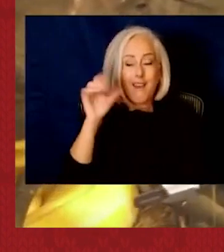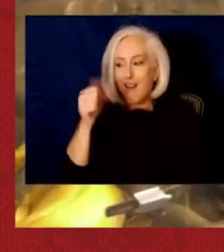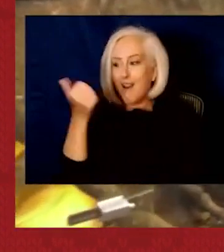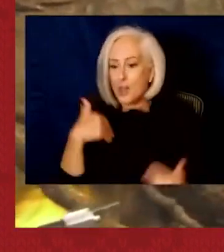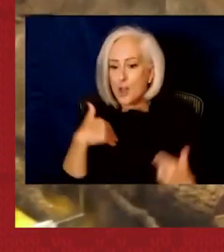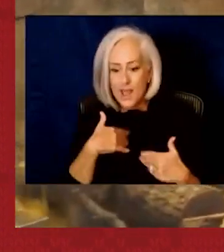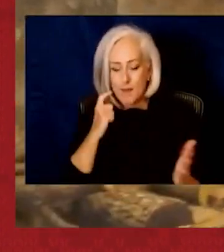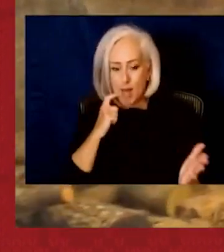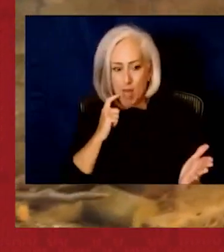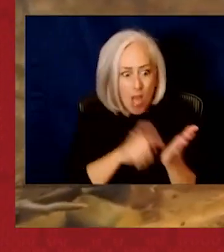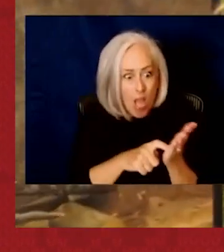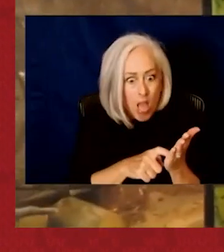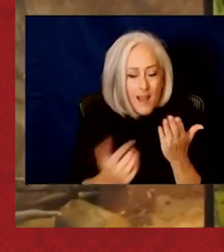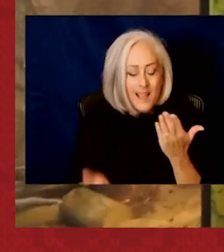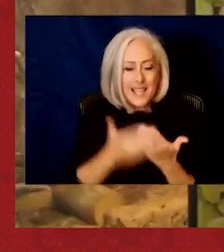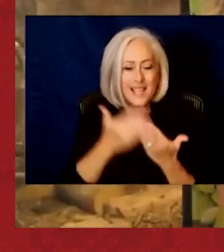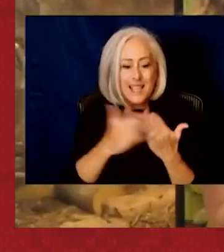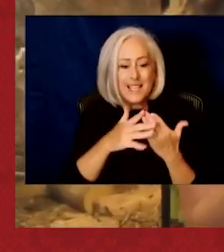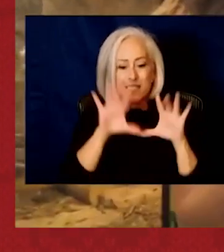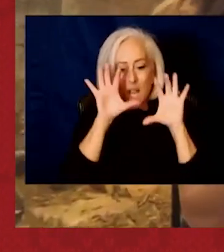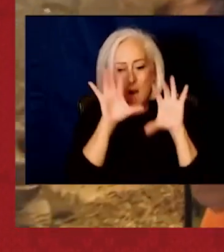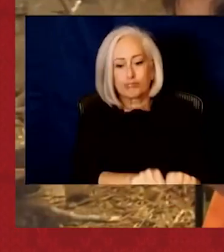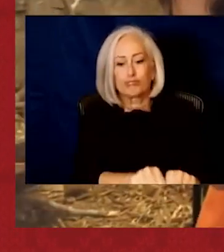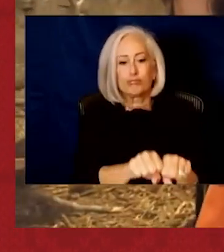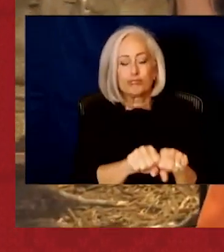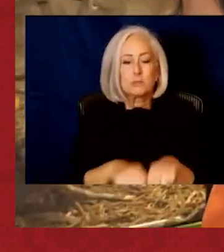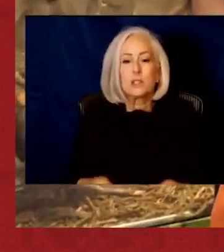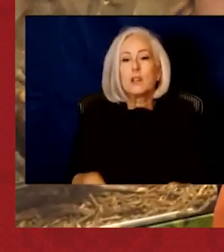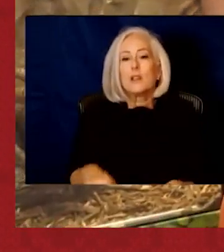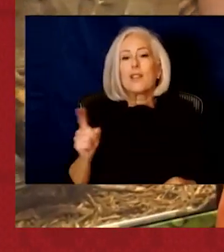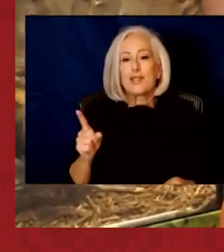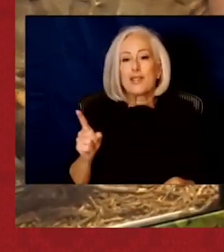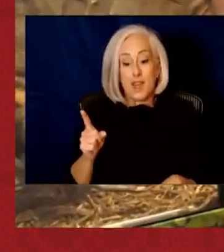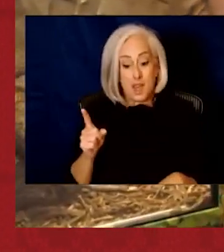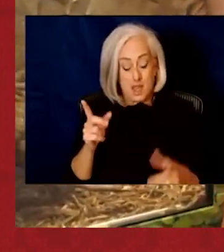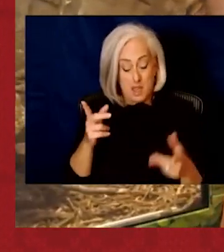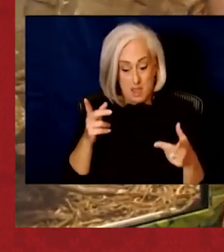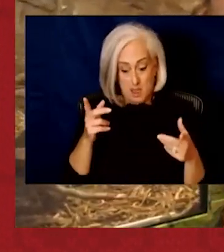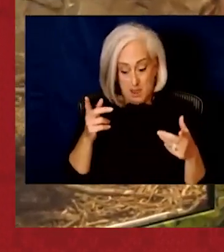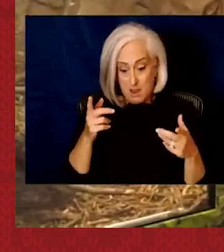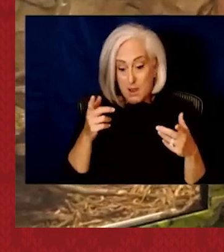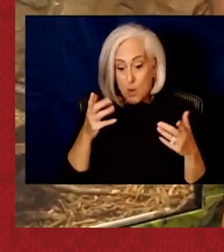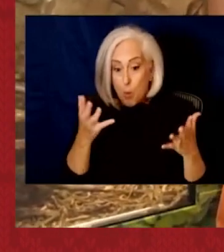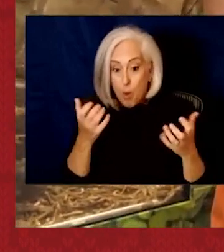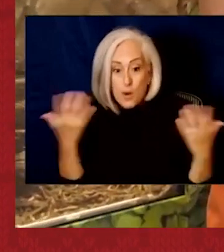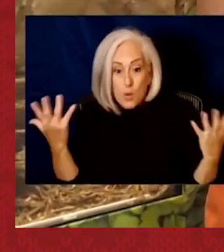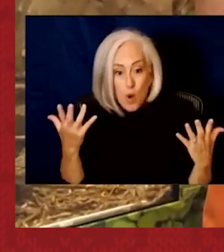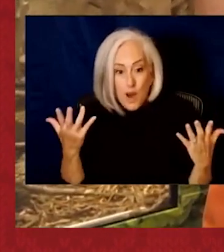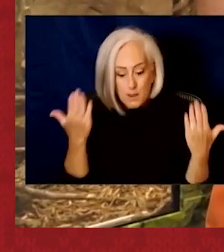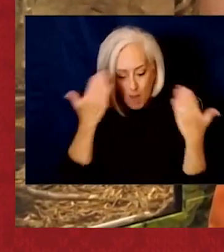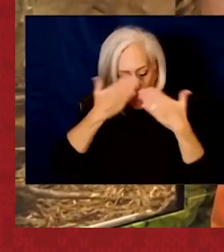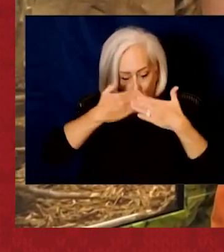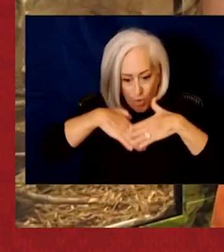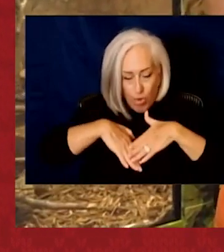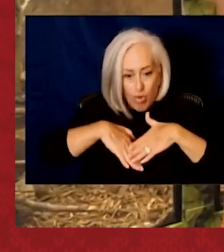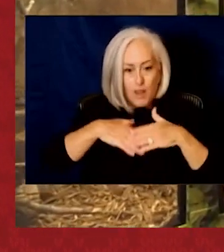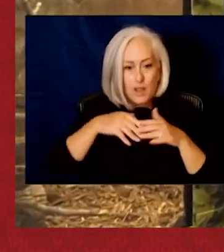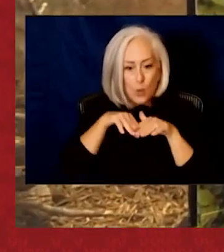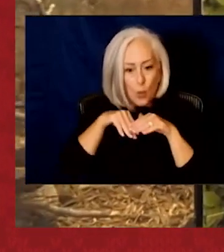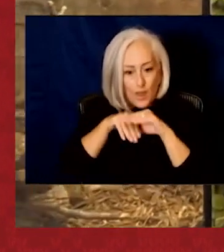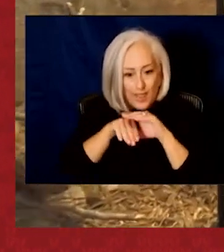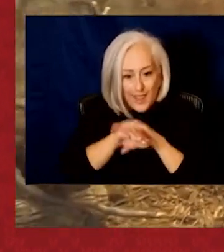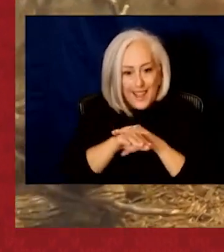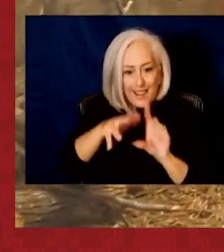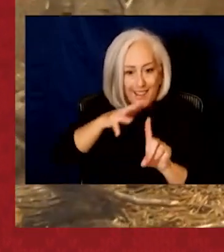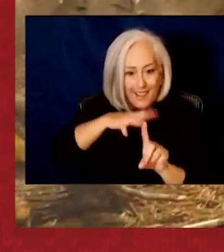camouflage, especially when they're young, to survive, and then when they get older, to help them with their ambush predation. So